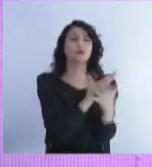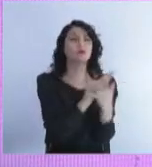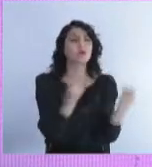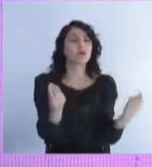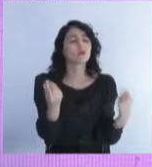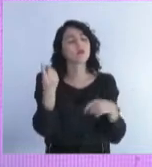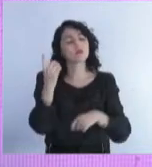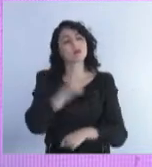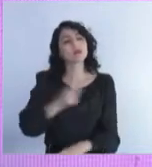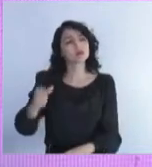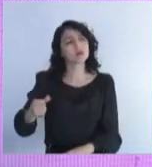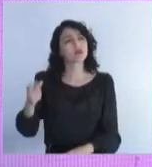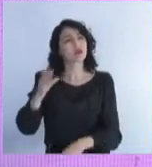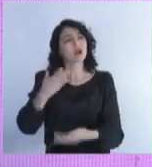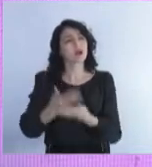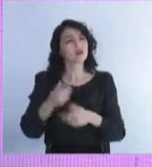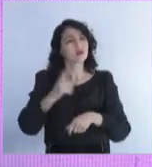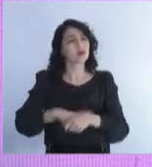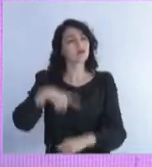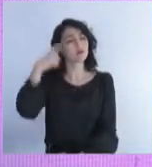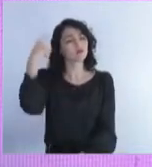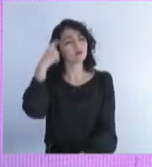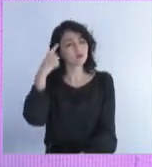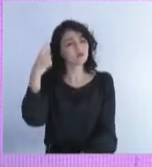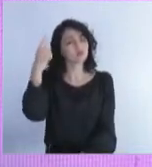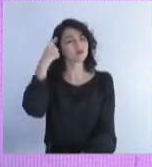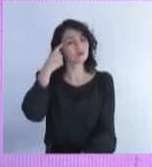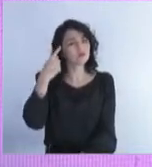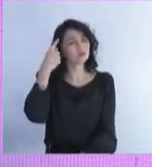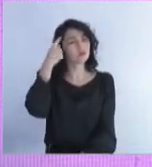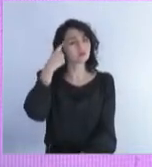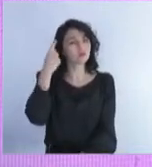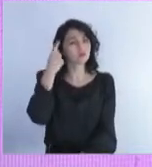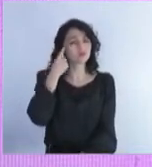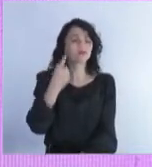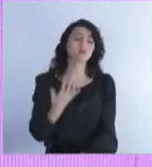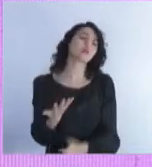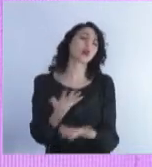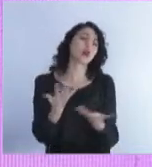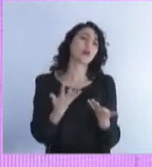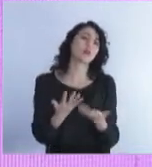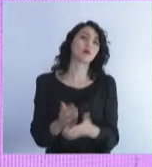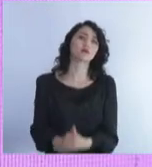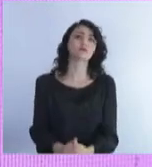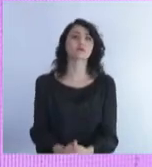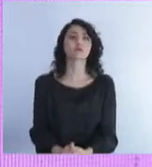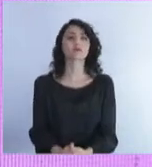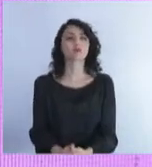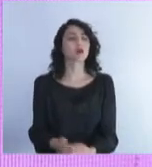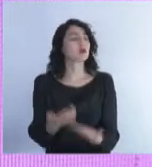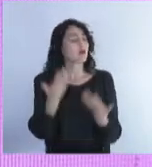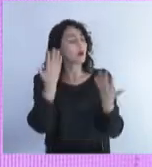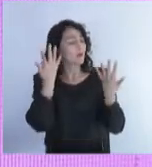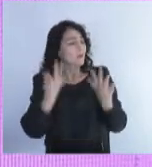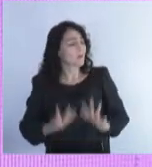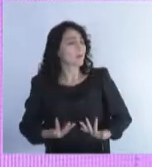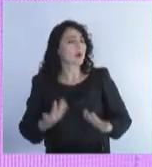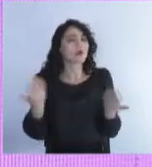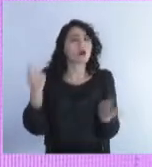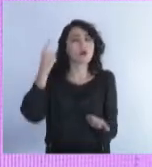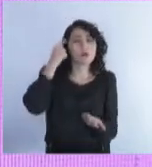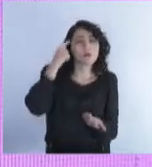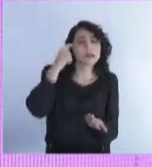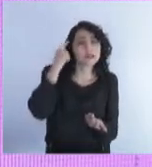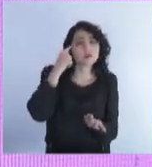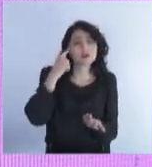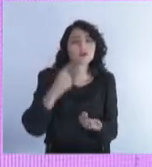think, to make, to give some space to philosophy. What kinds of new thoughts